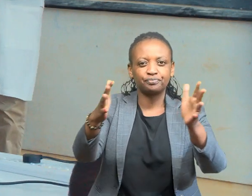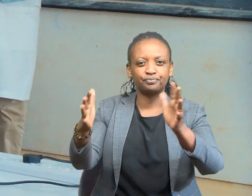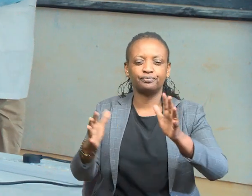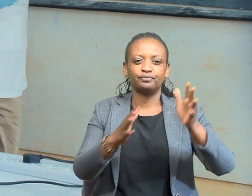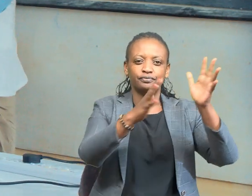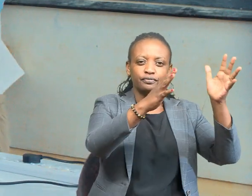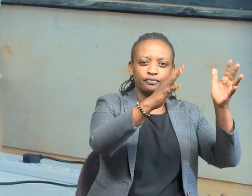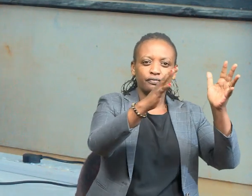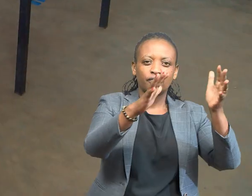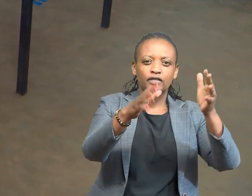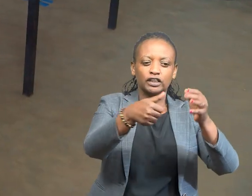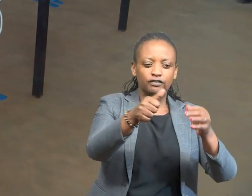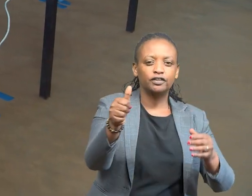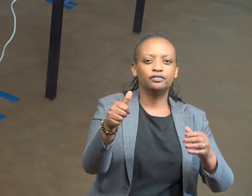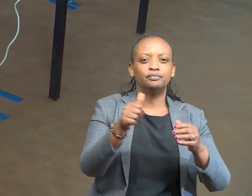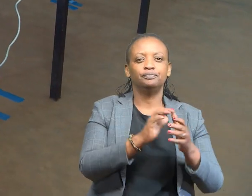yourselves?